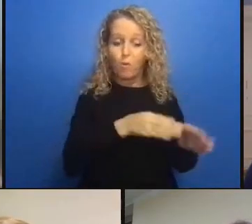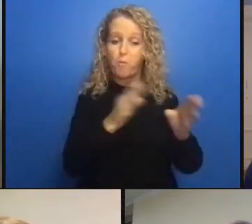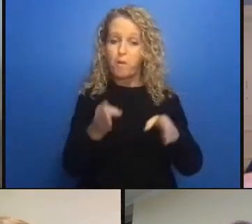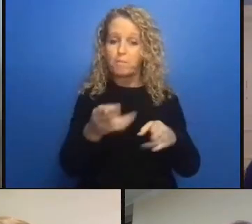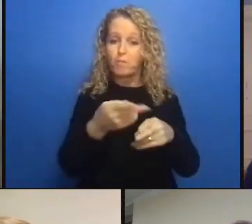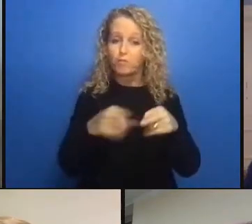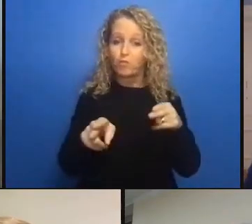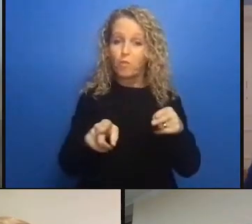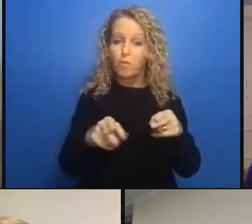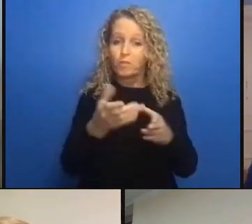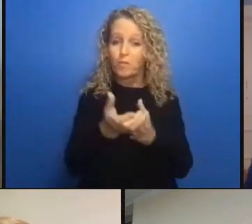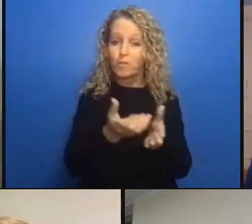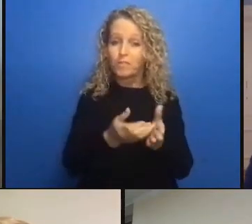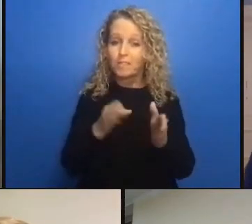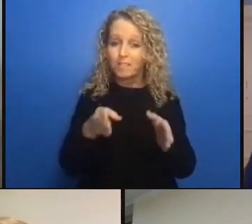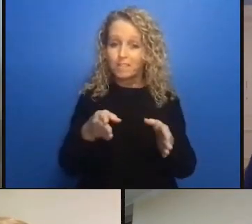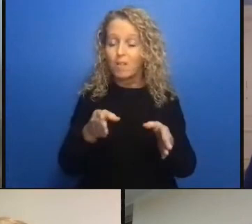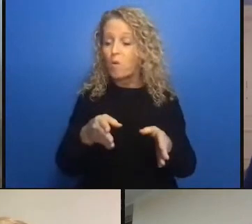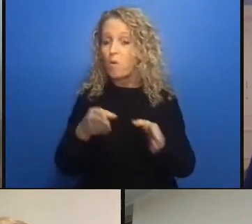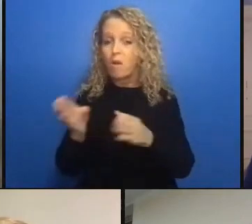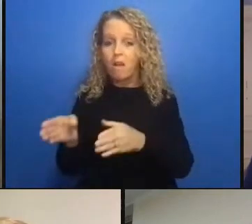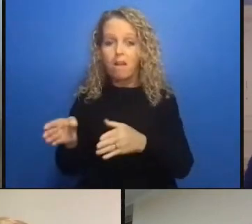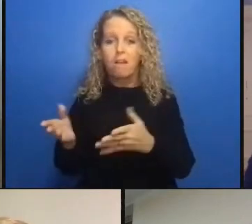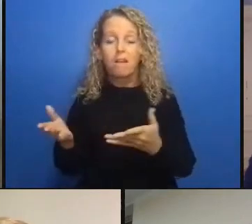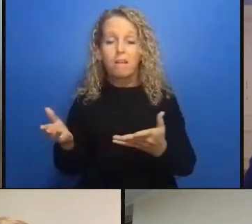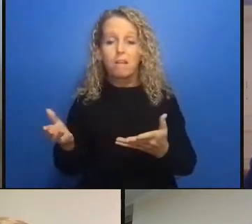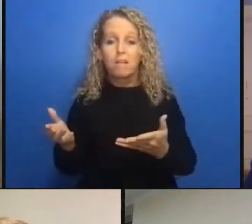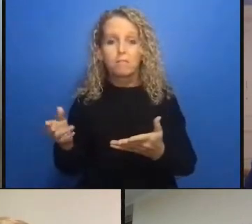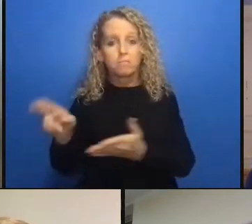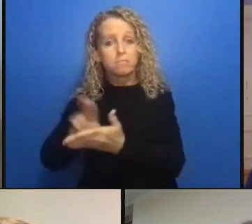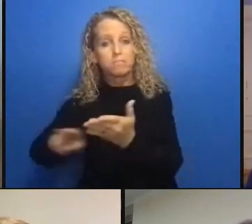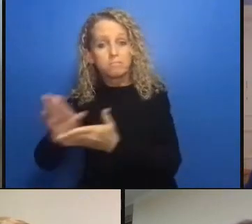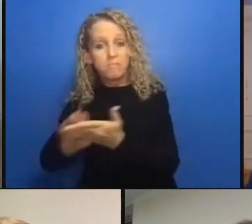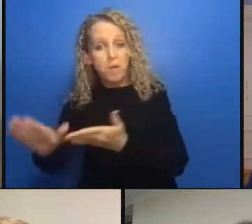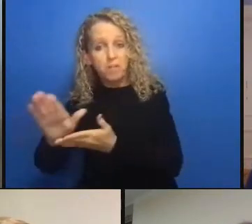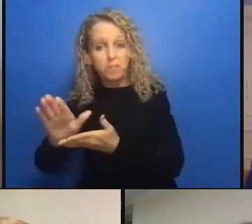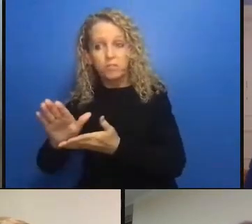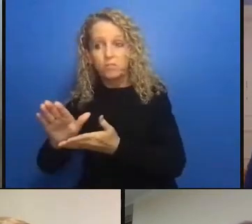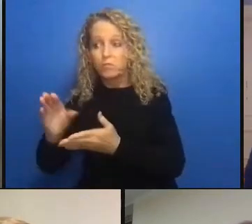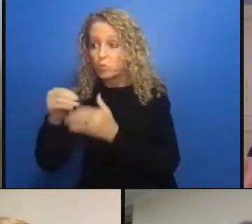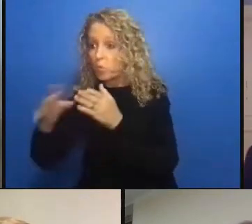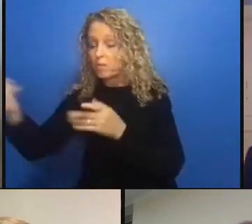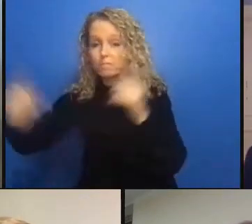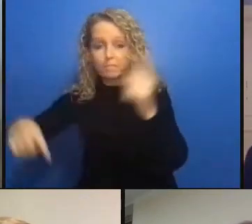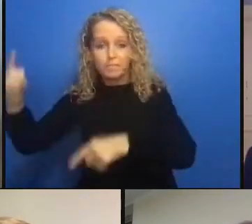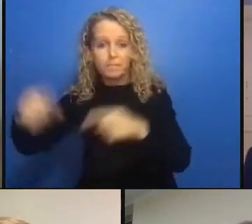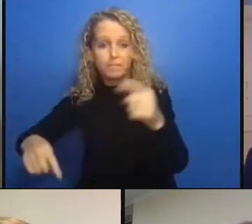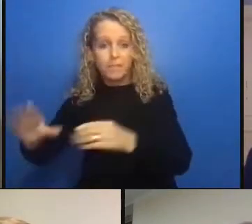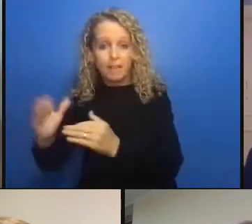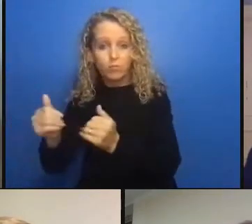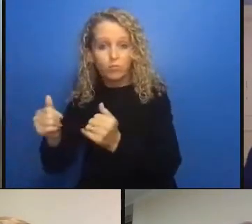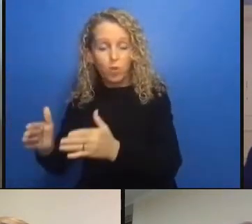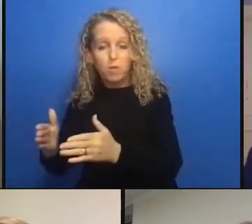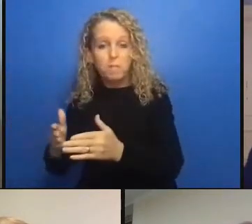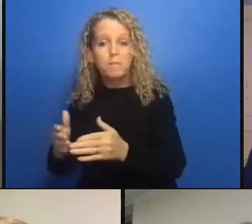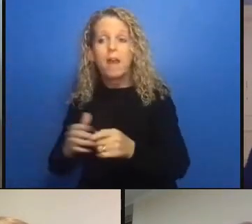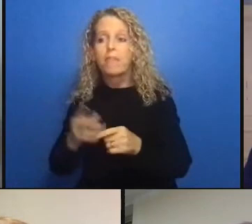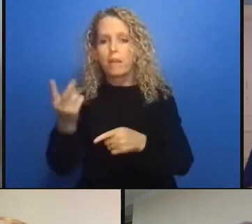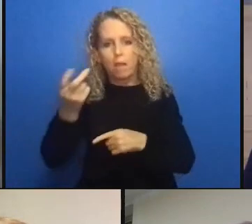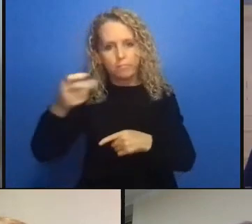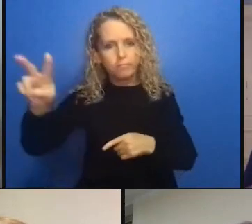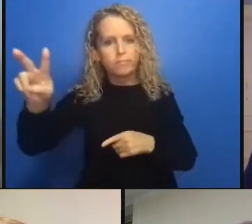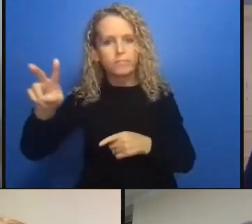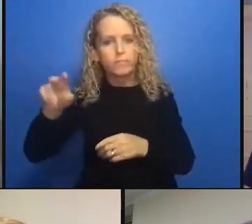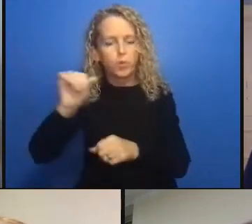pulling people into the classroom or taking students and extending them out into the working world.